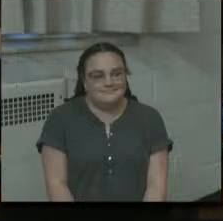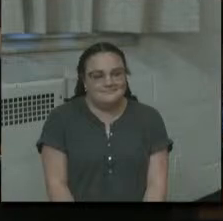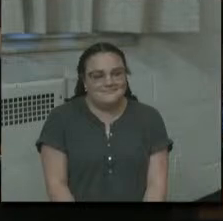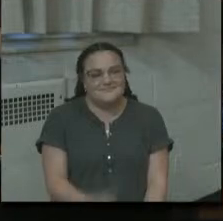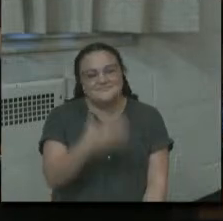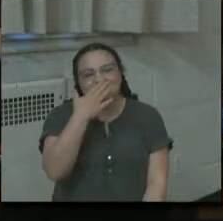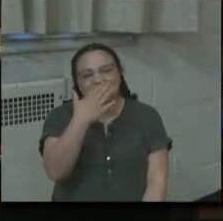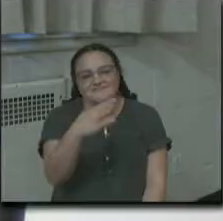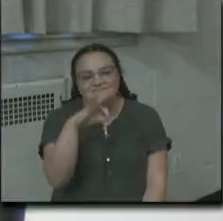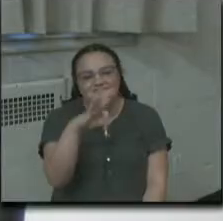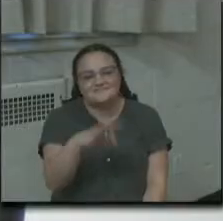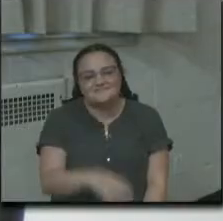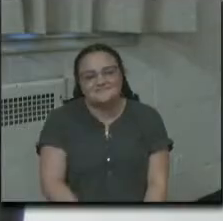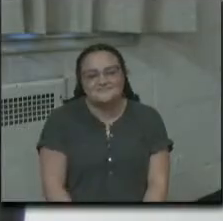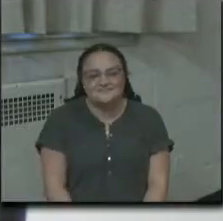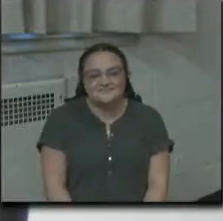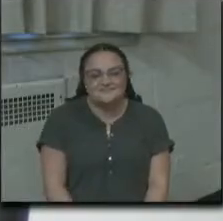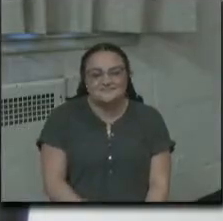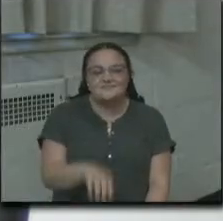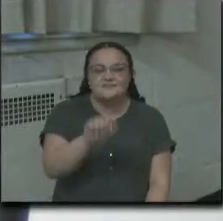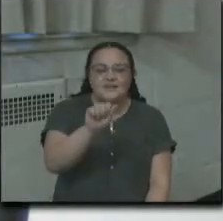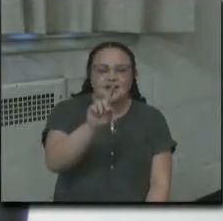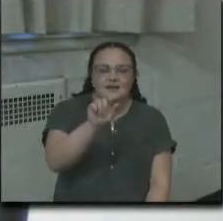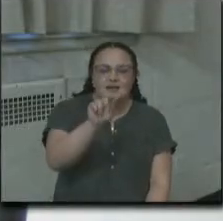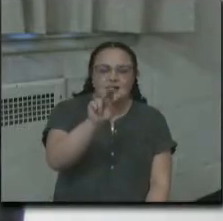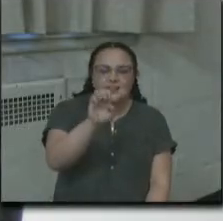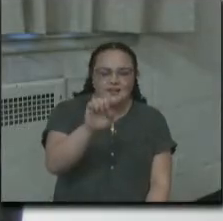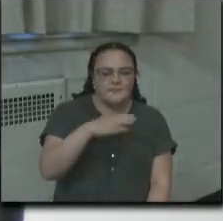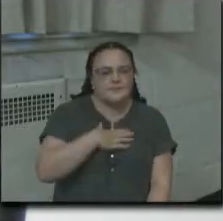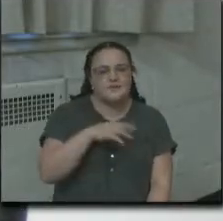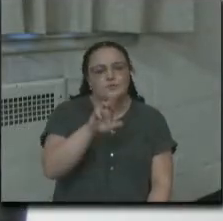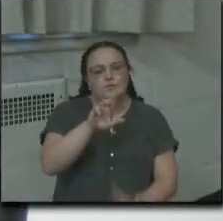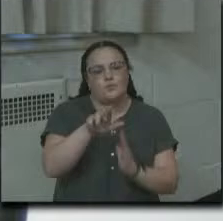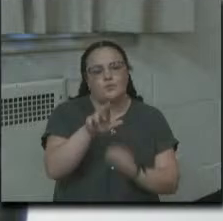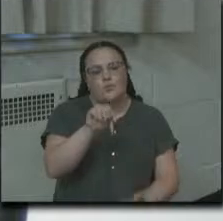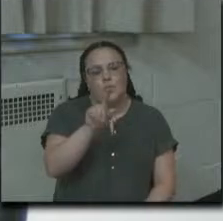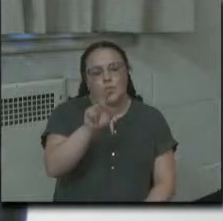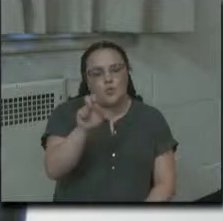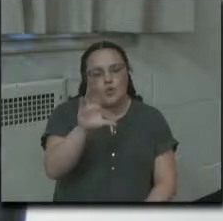Thank you. Ms. Adeline, please call the roll.